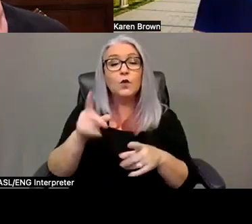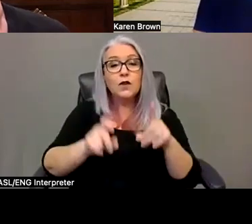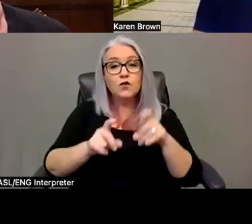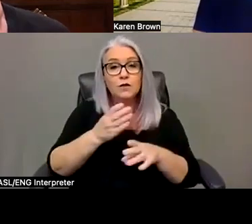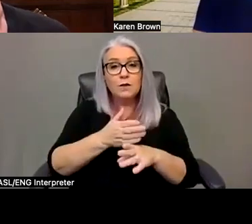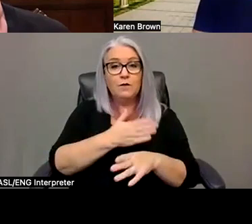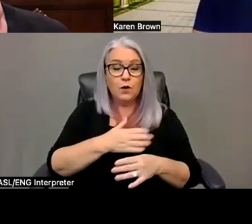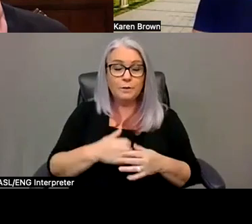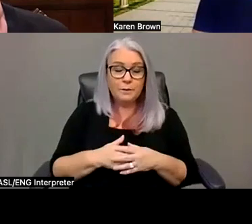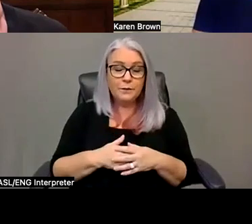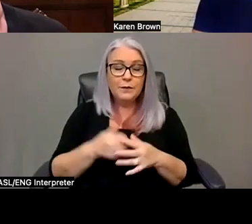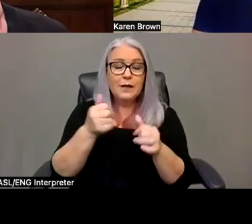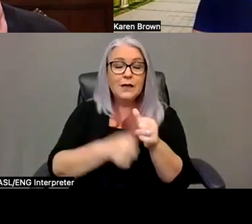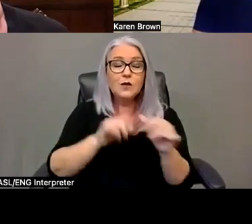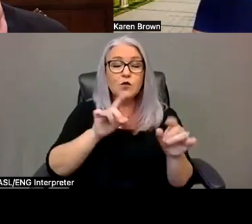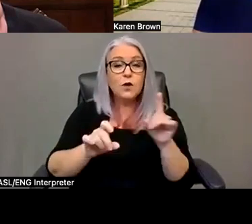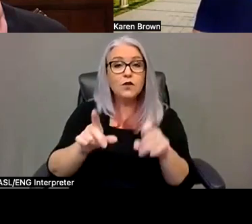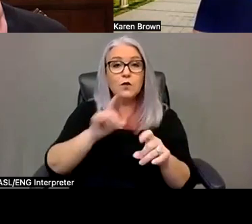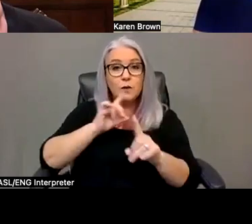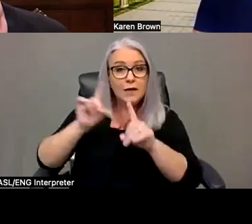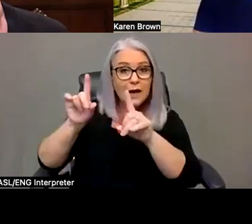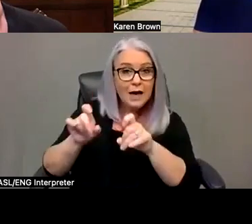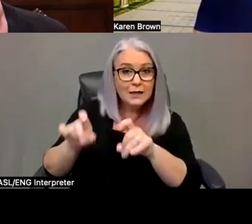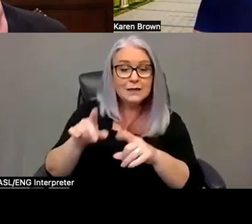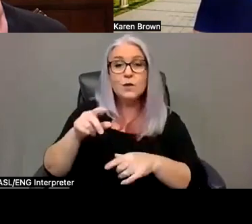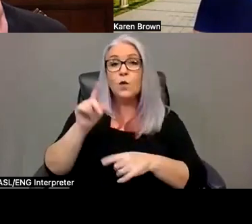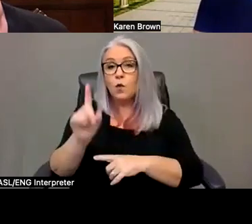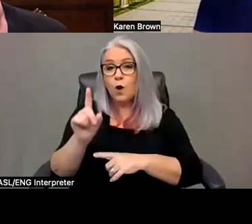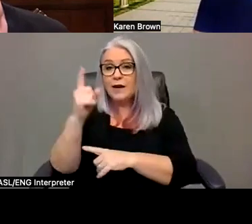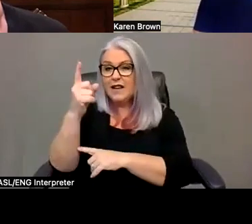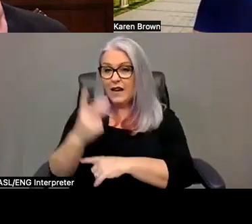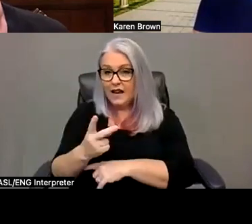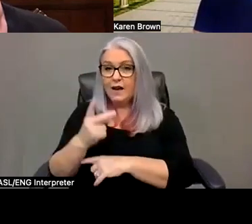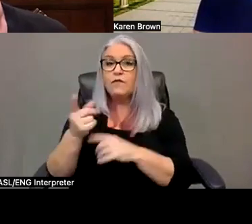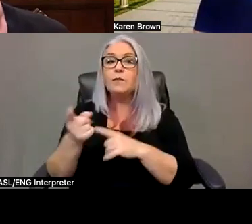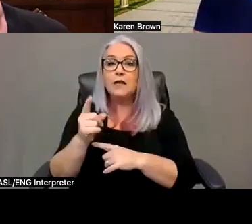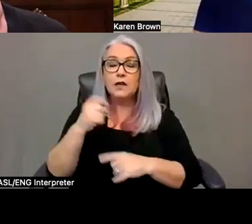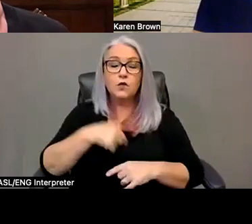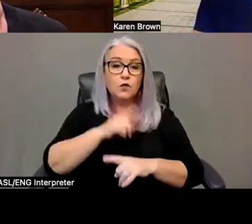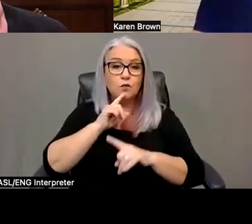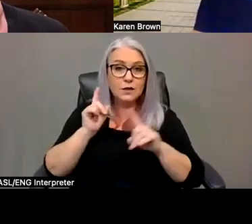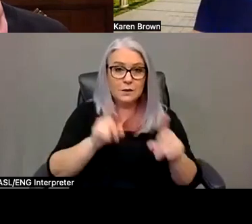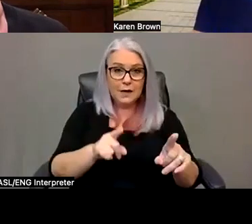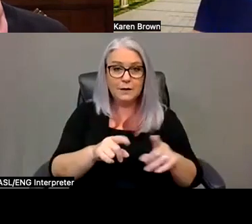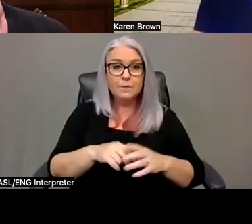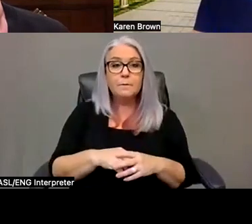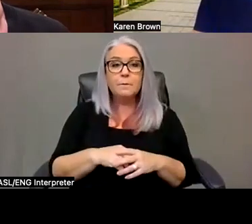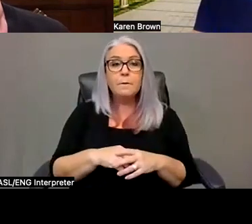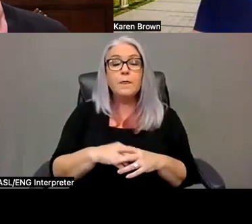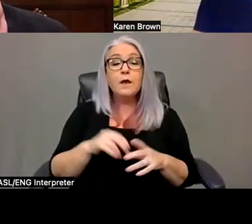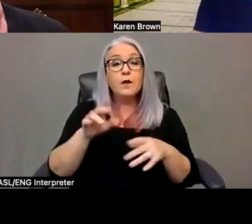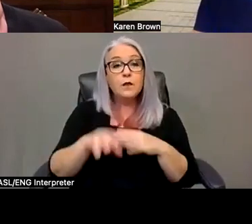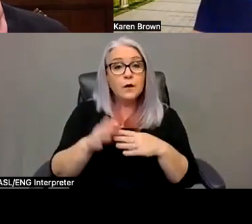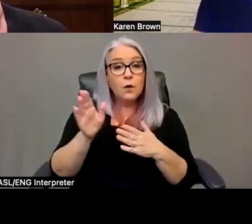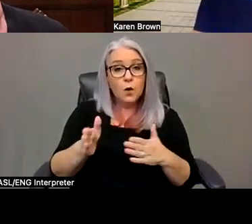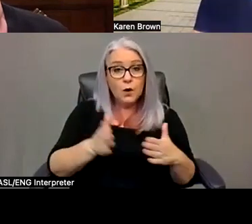will be addressed to each candidate, and each candidate will have 1.5 minutes to respond. As I said, the order of the